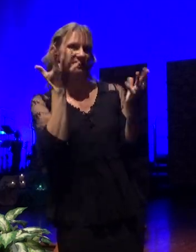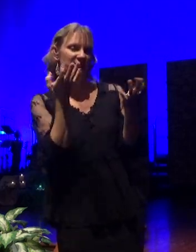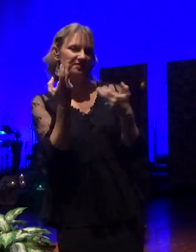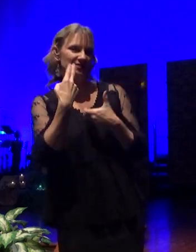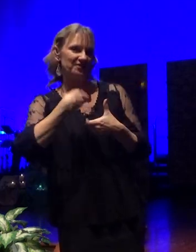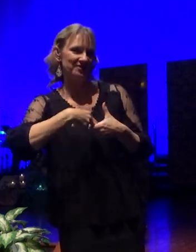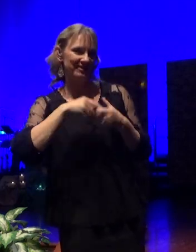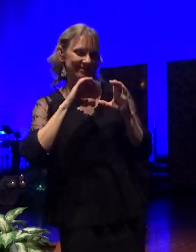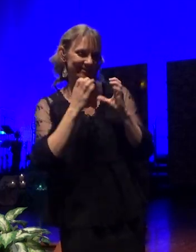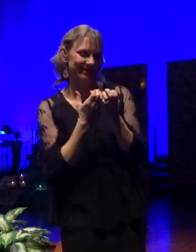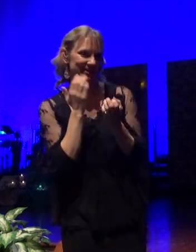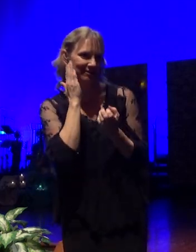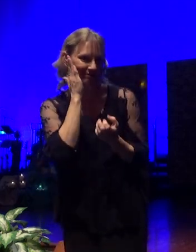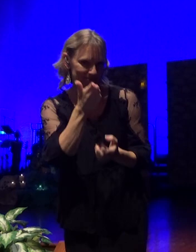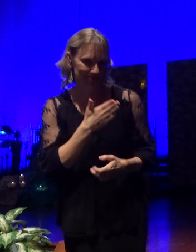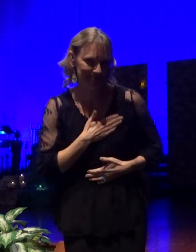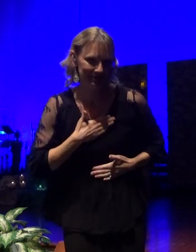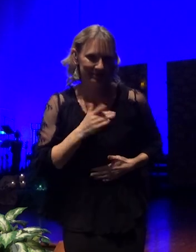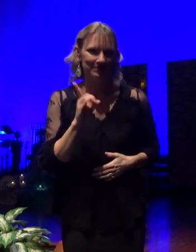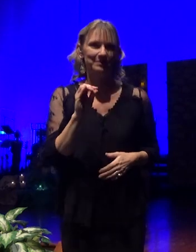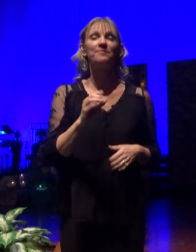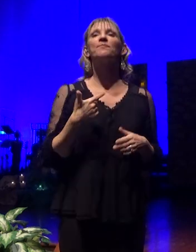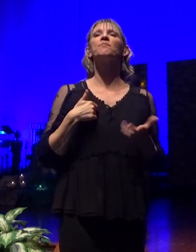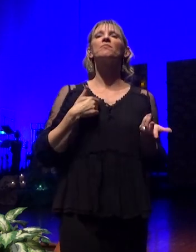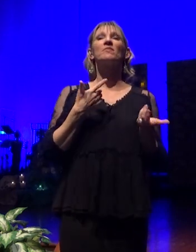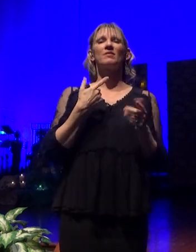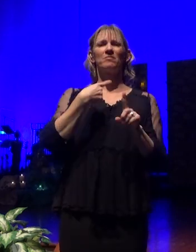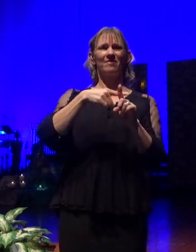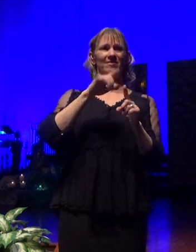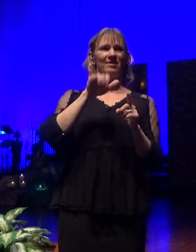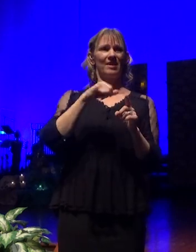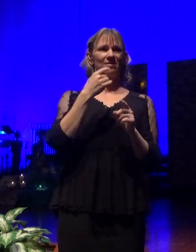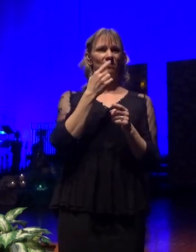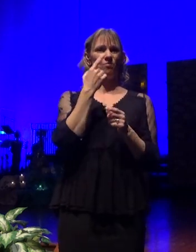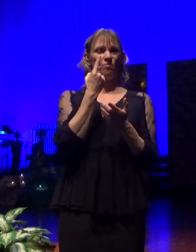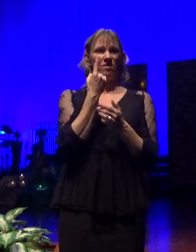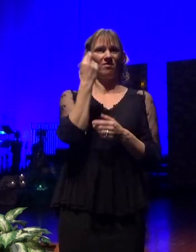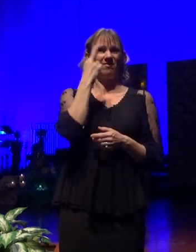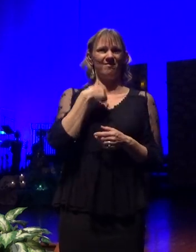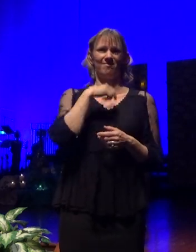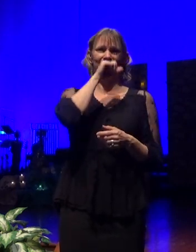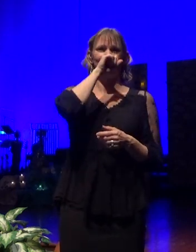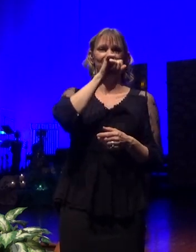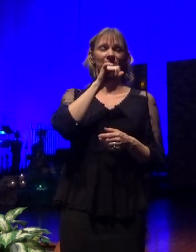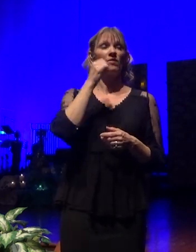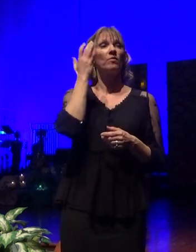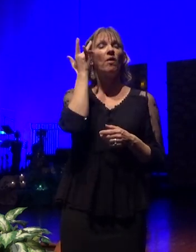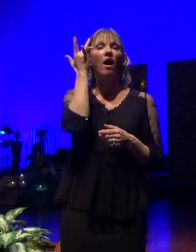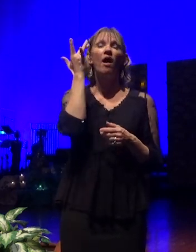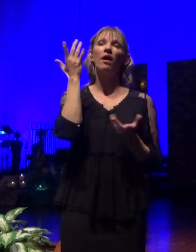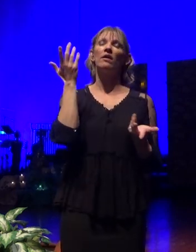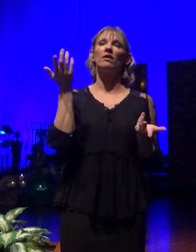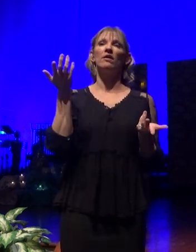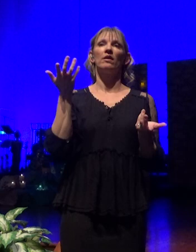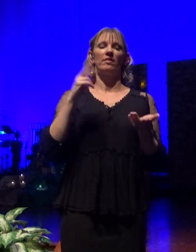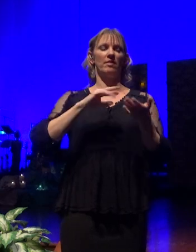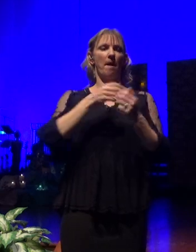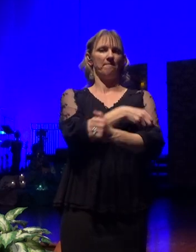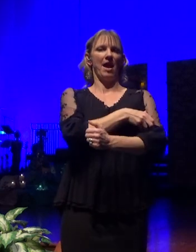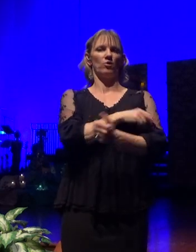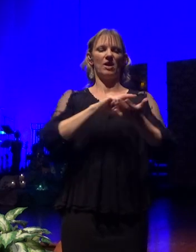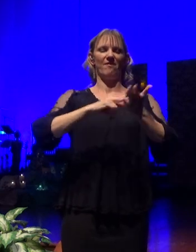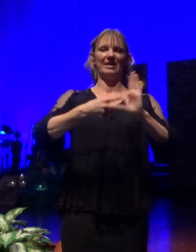it, please do. And this is part of why I love it. The power of intention for us individually